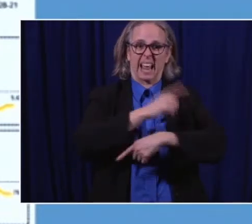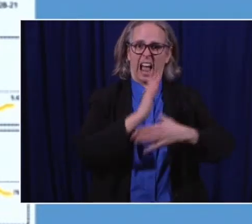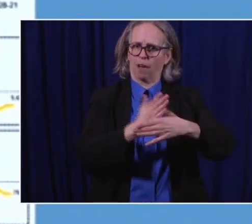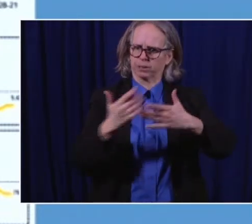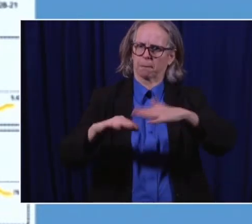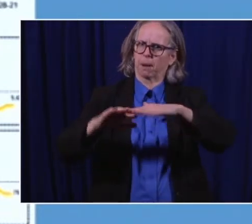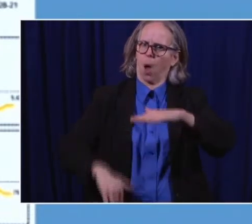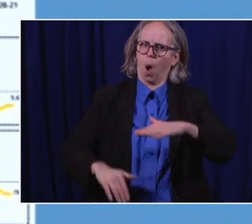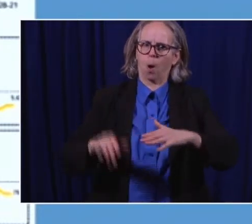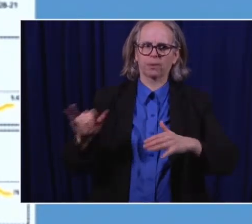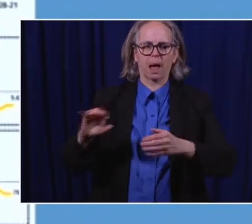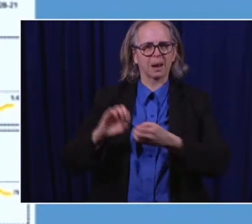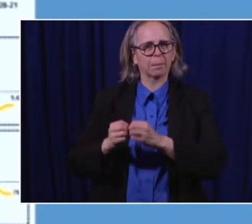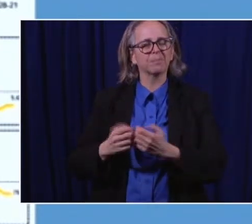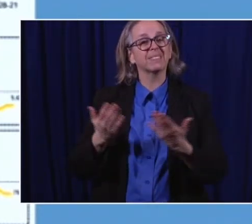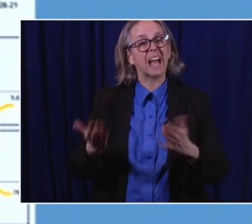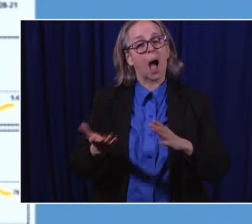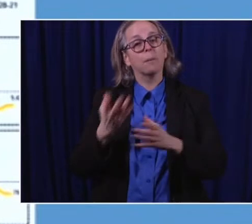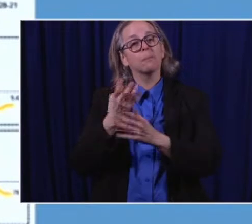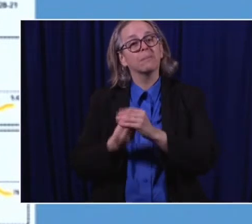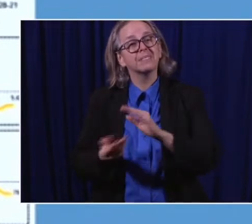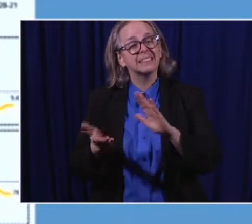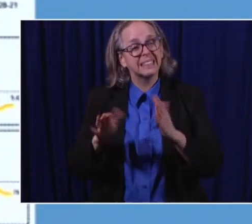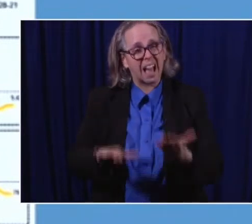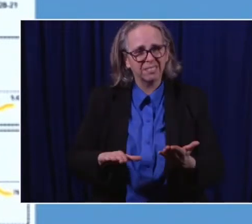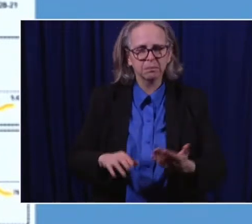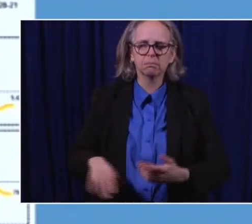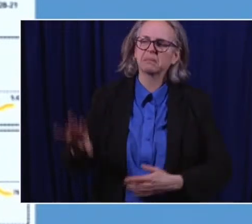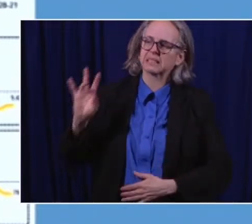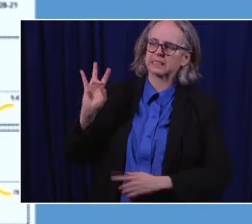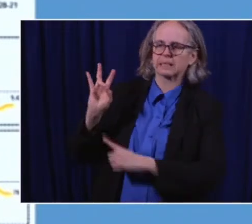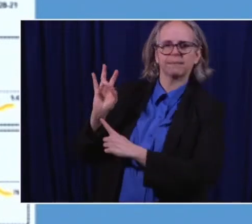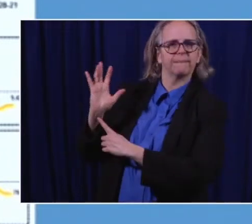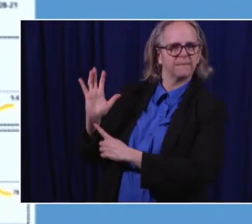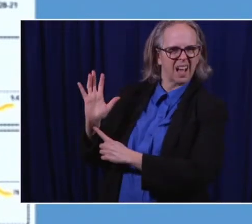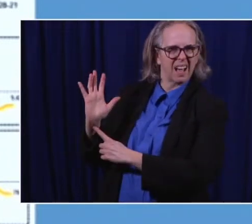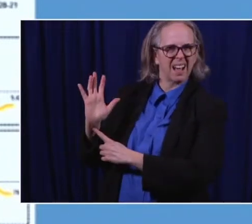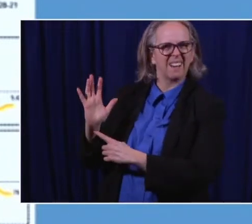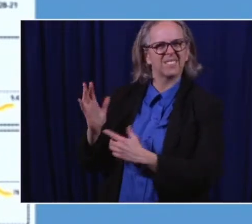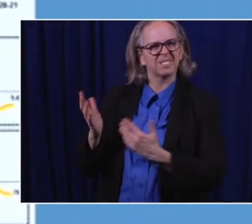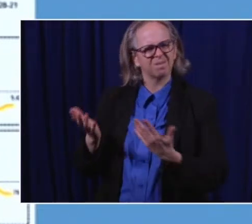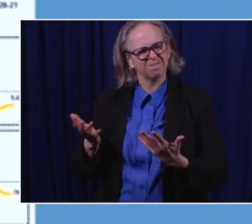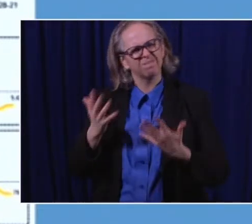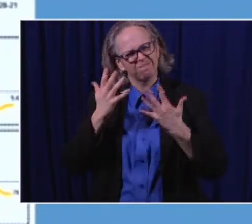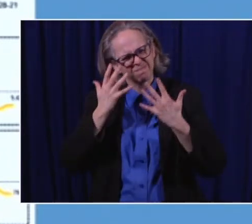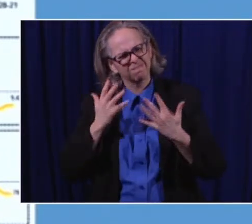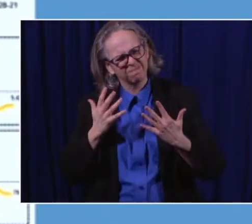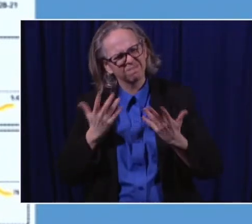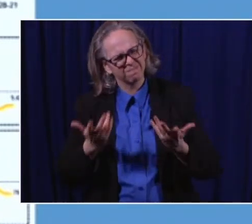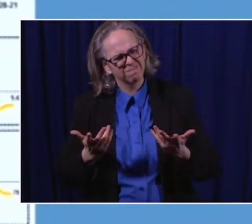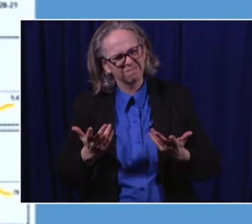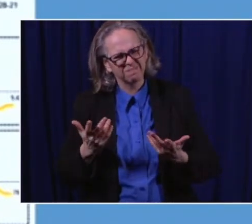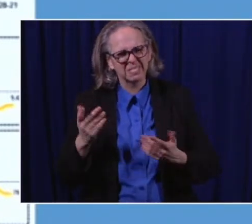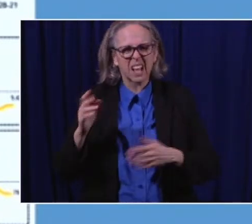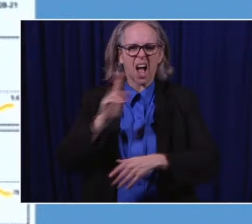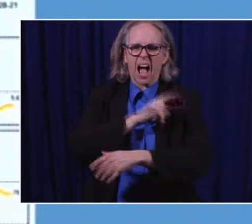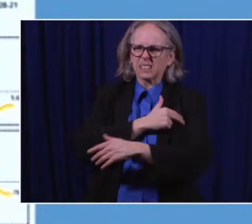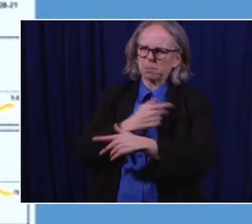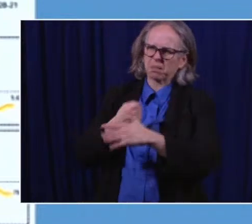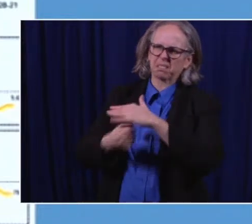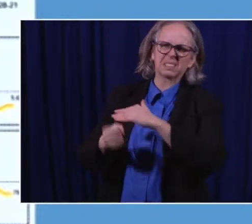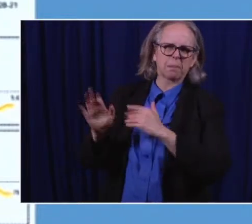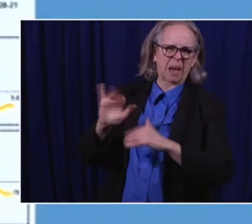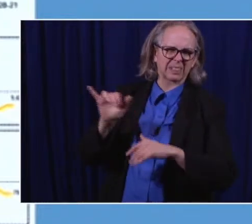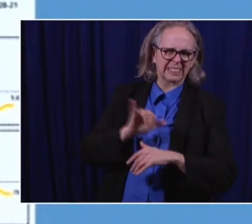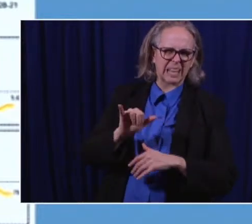is about where we've been. Same way with hospitalization. It's about the 21-day average. And the same way